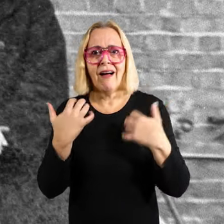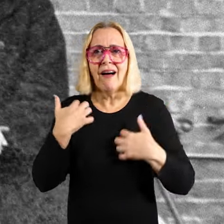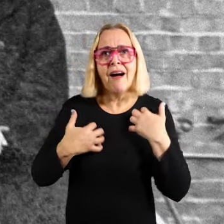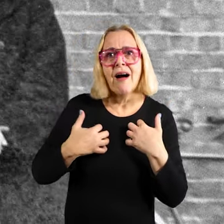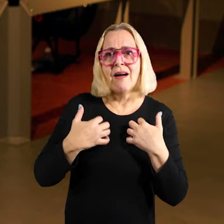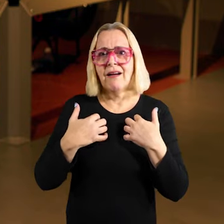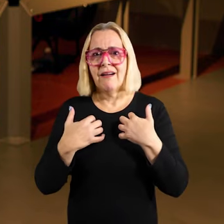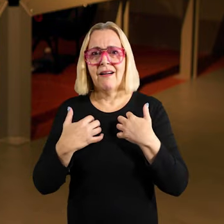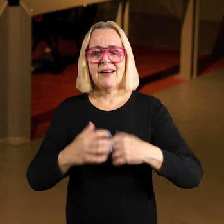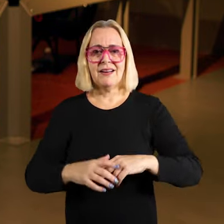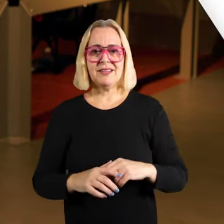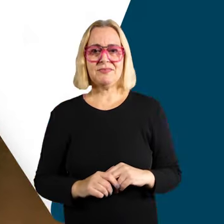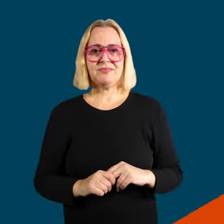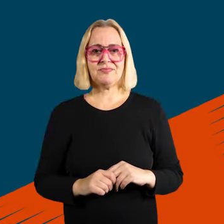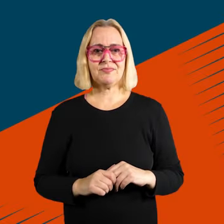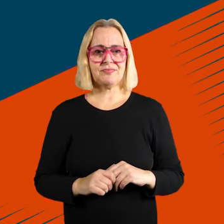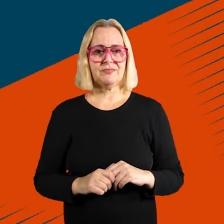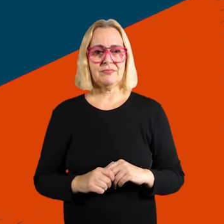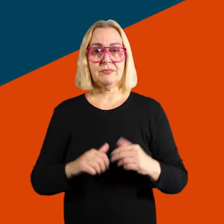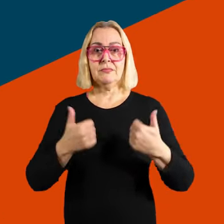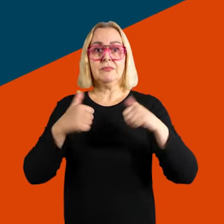for. Everybody looked for the postman.